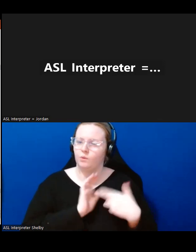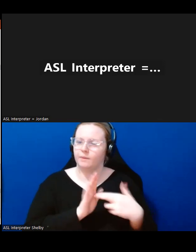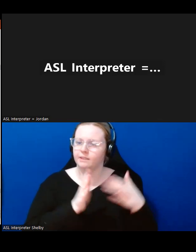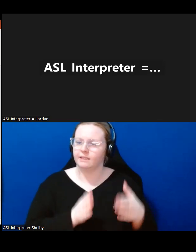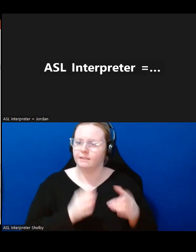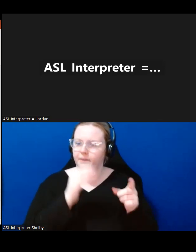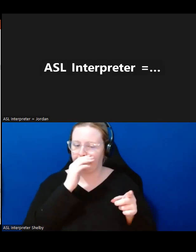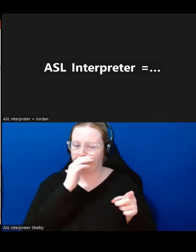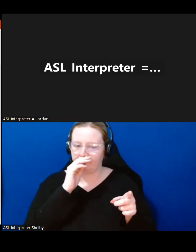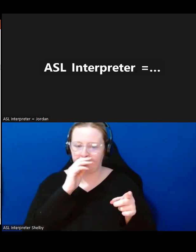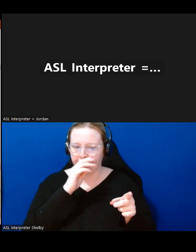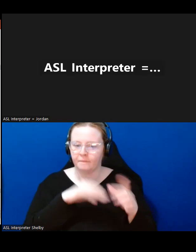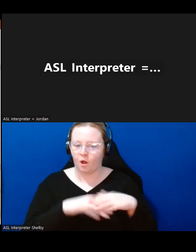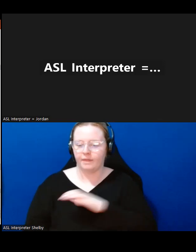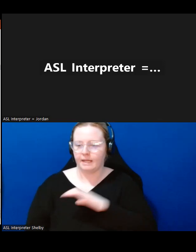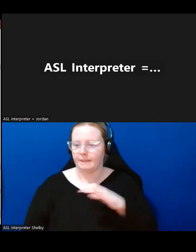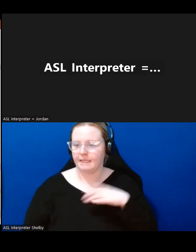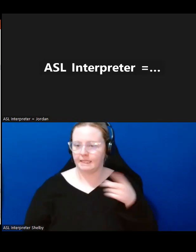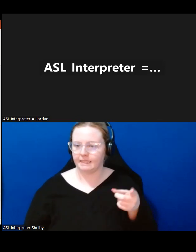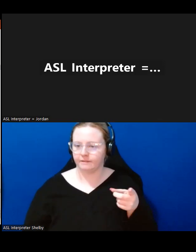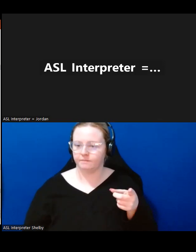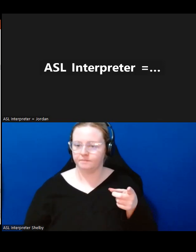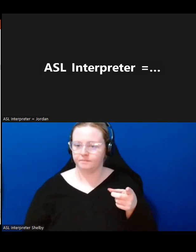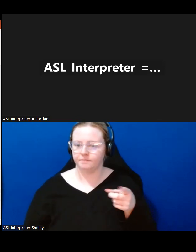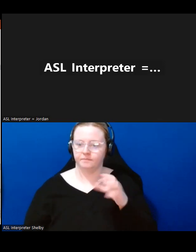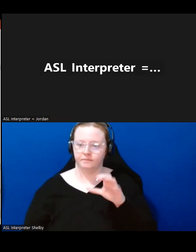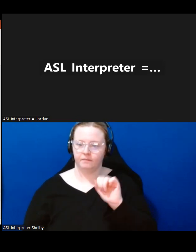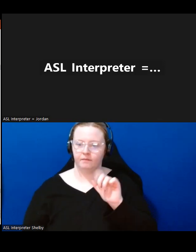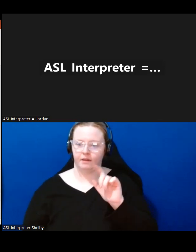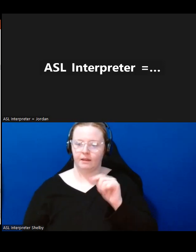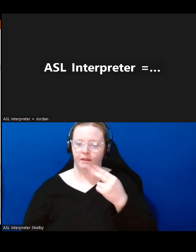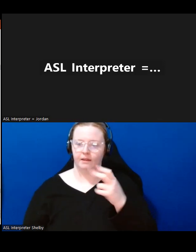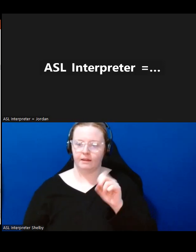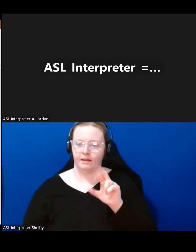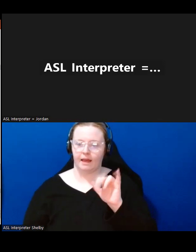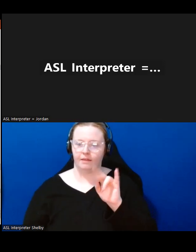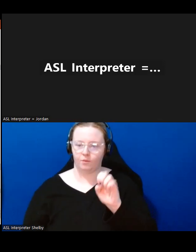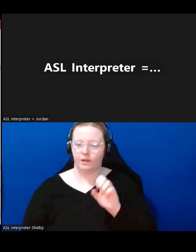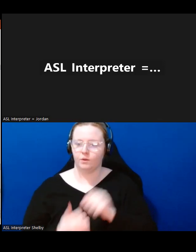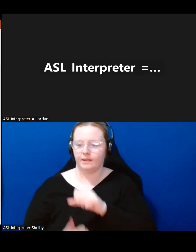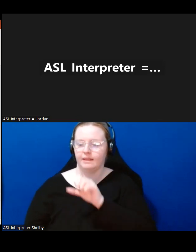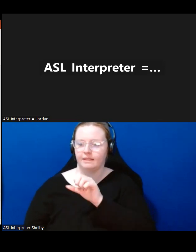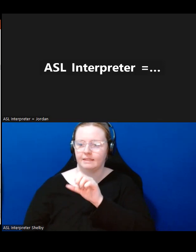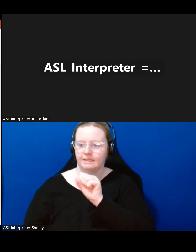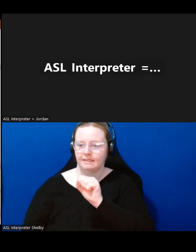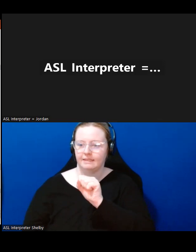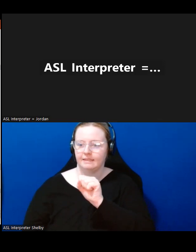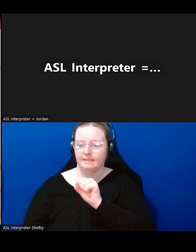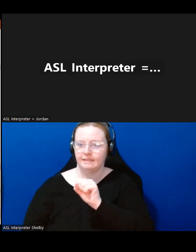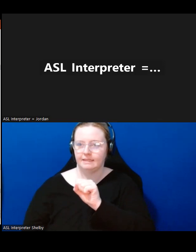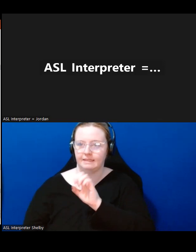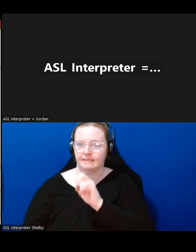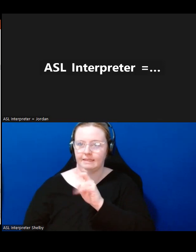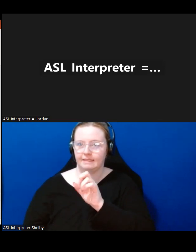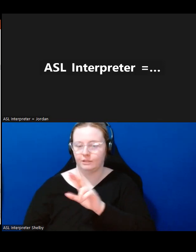our steering committee through Catherine with Seniors NL Anglican Homes or St.